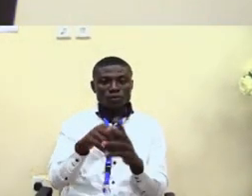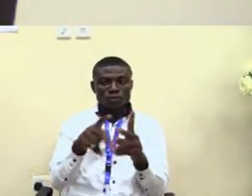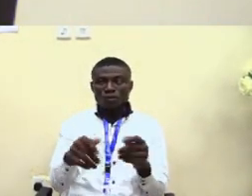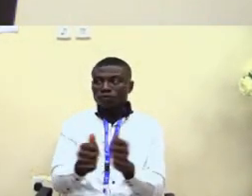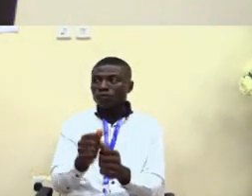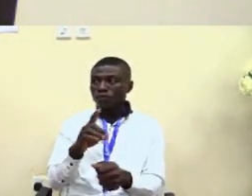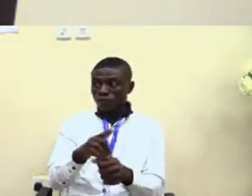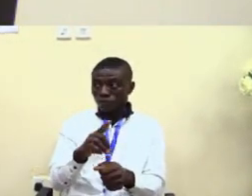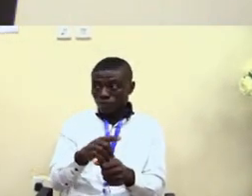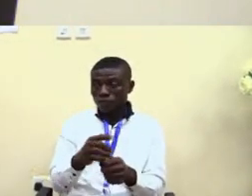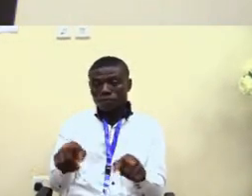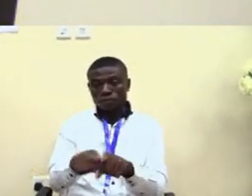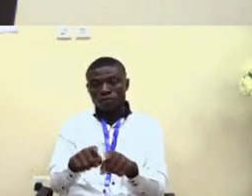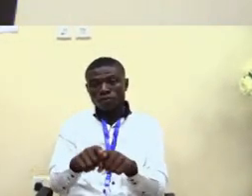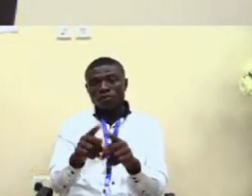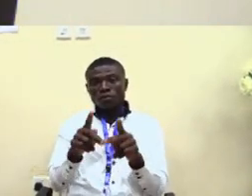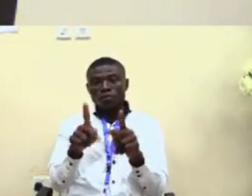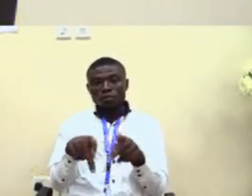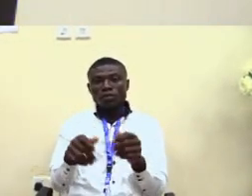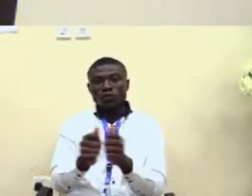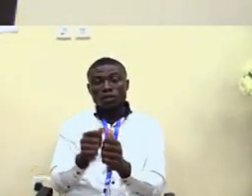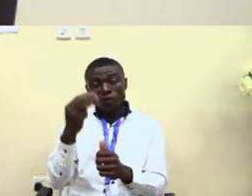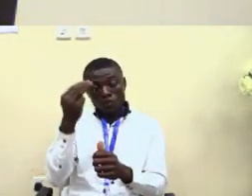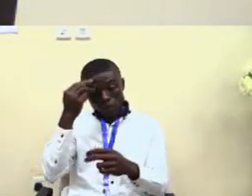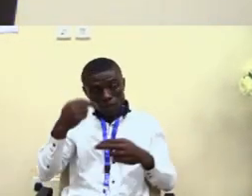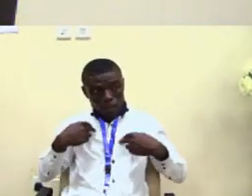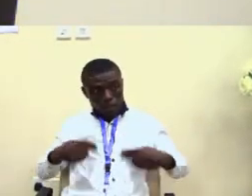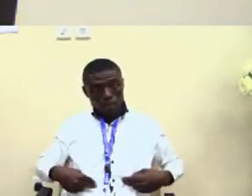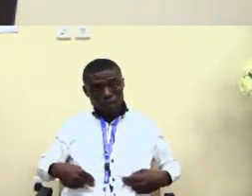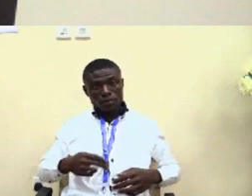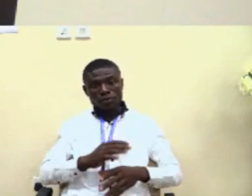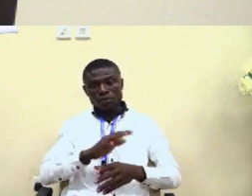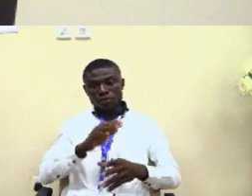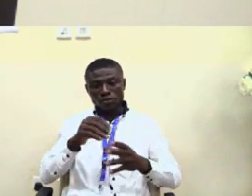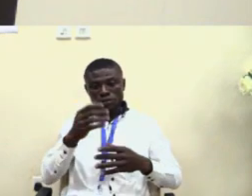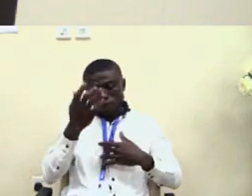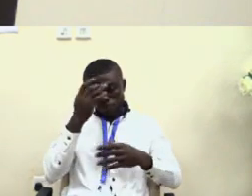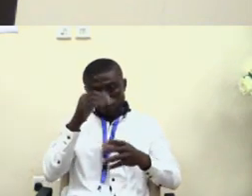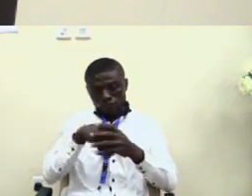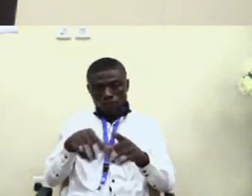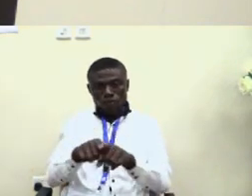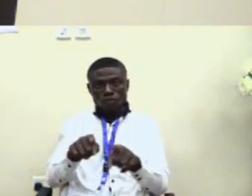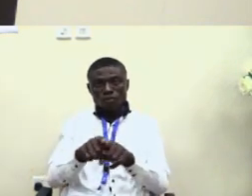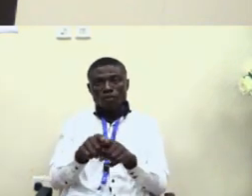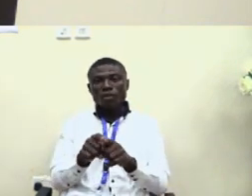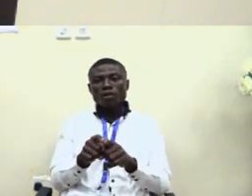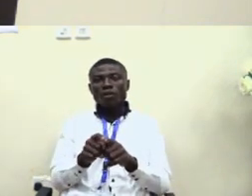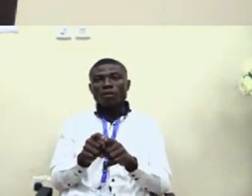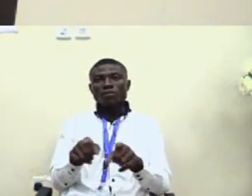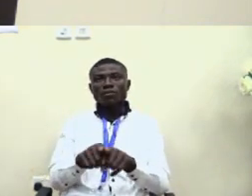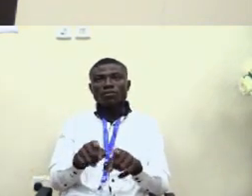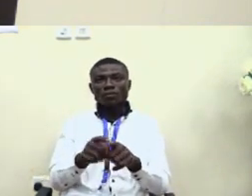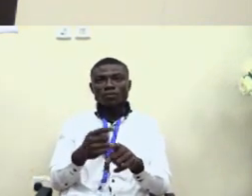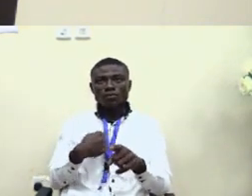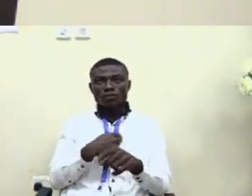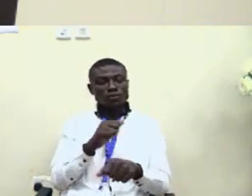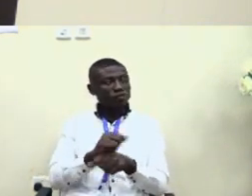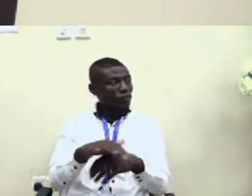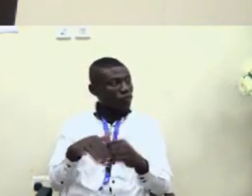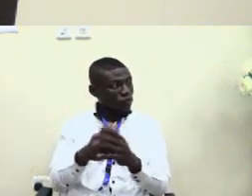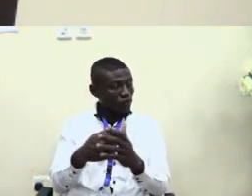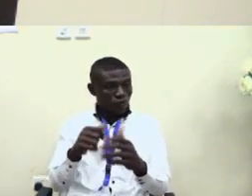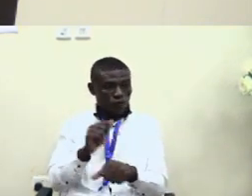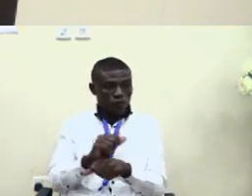with disabilities and then people with mental health conditions. And what we did was, in terms